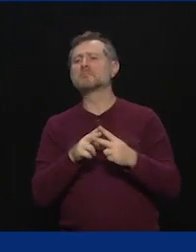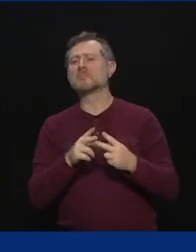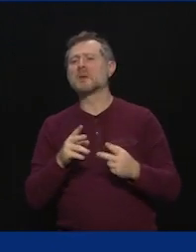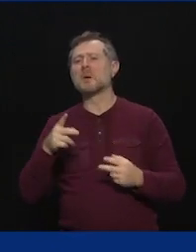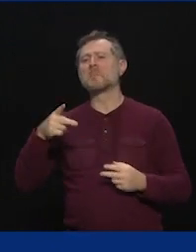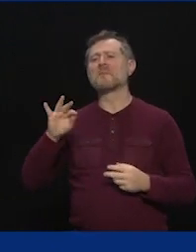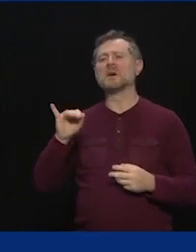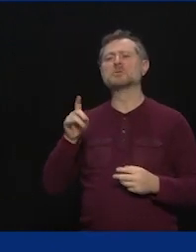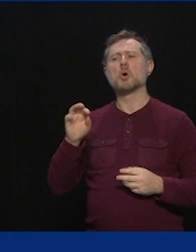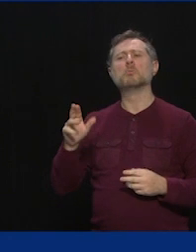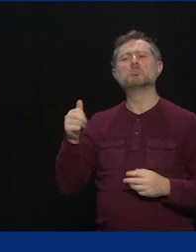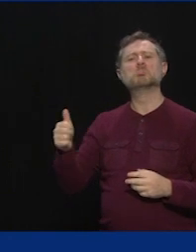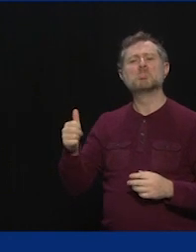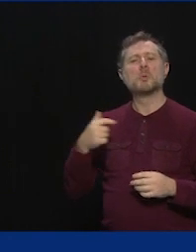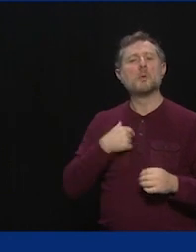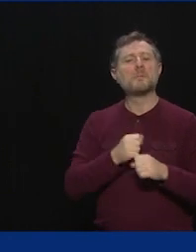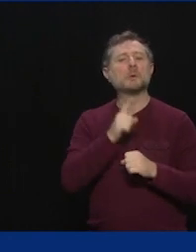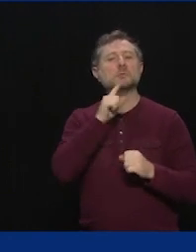those other